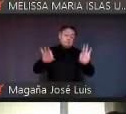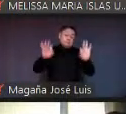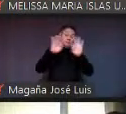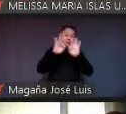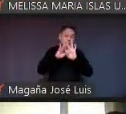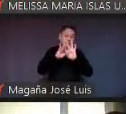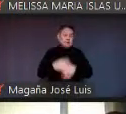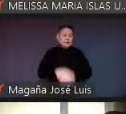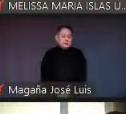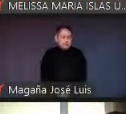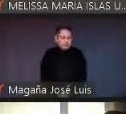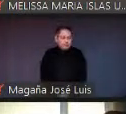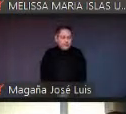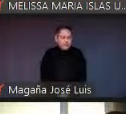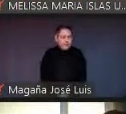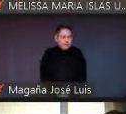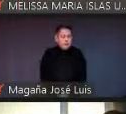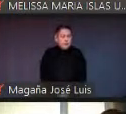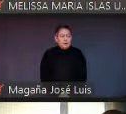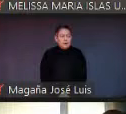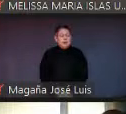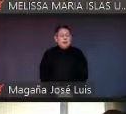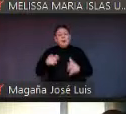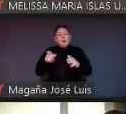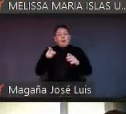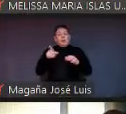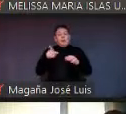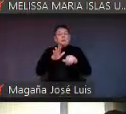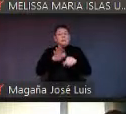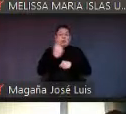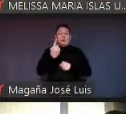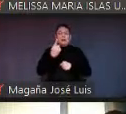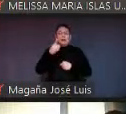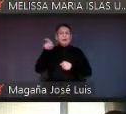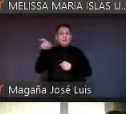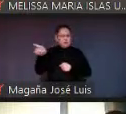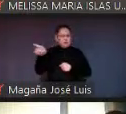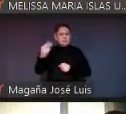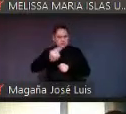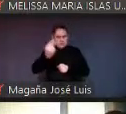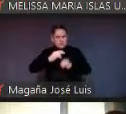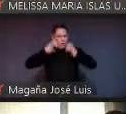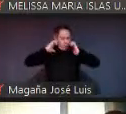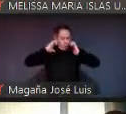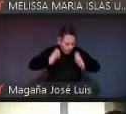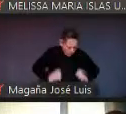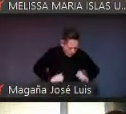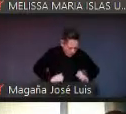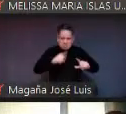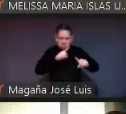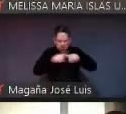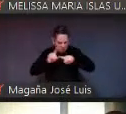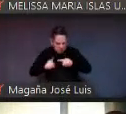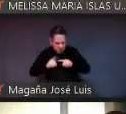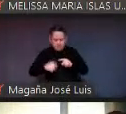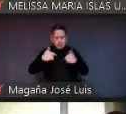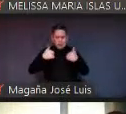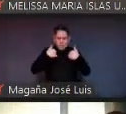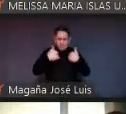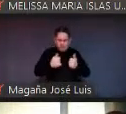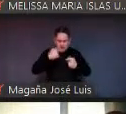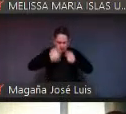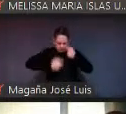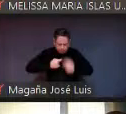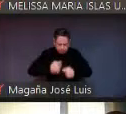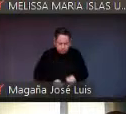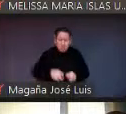to understanding the full biopsychosocial model. Doctors who can manage complexity and uncertainty, and doctors